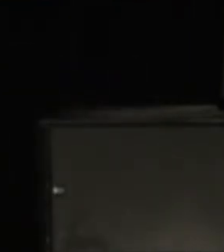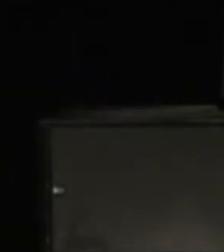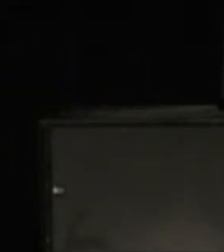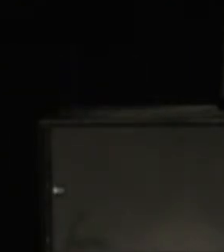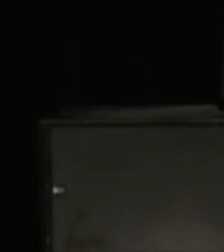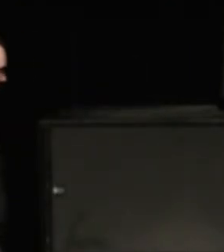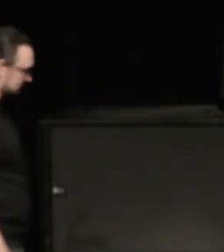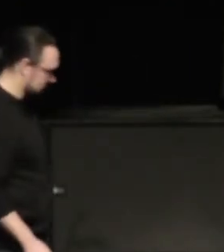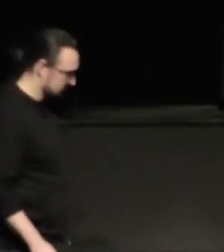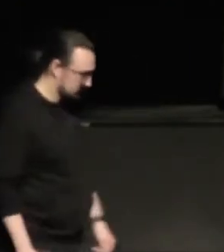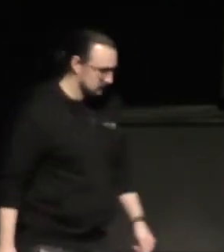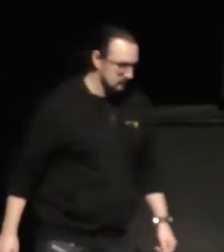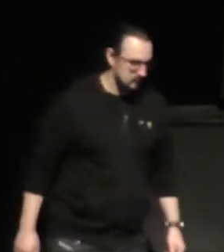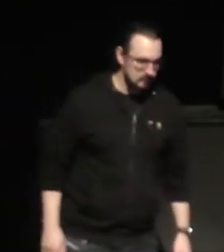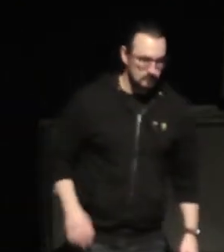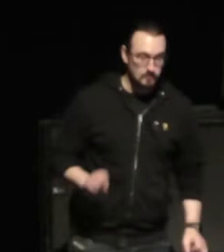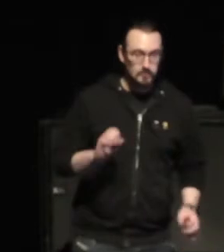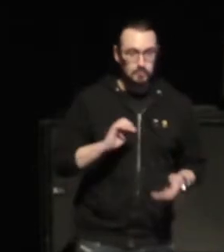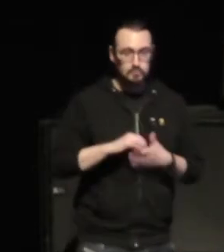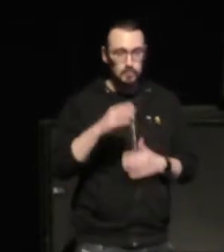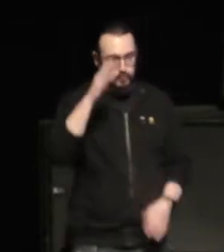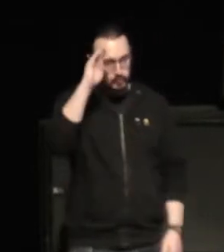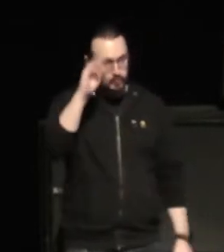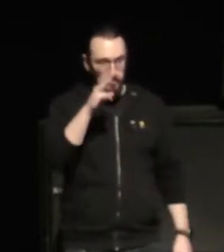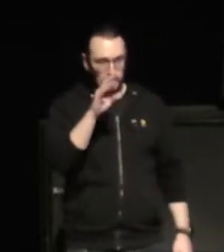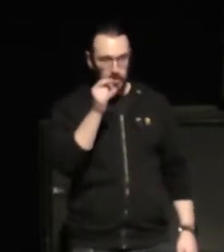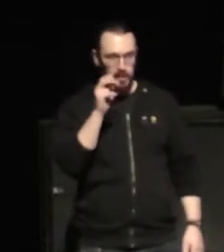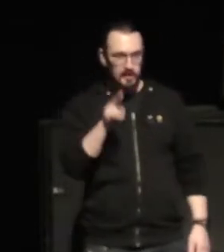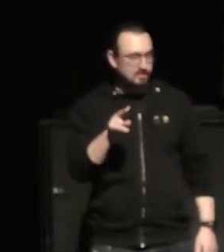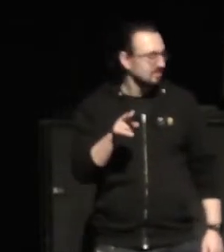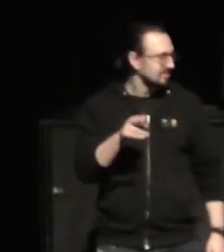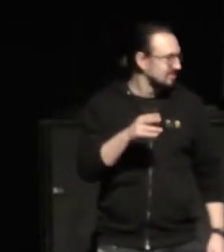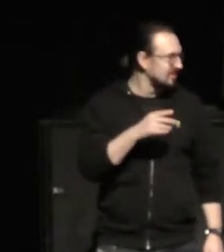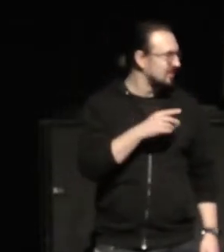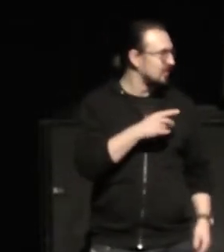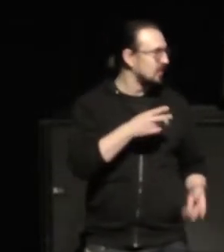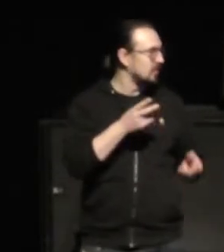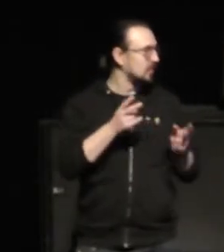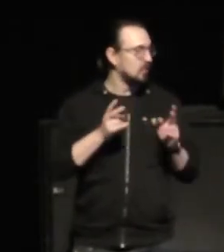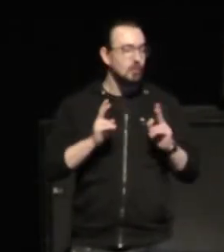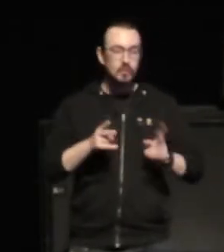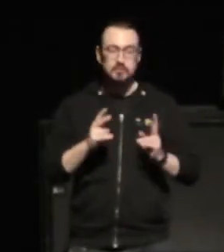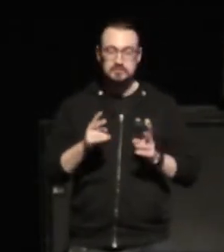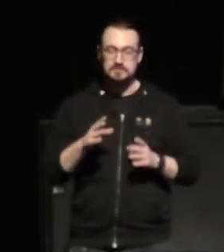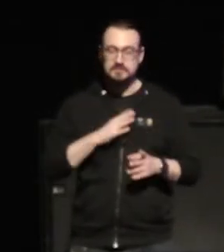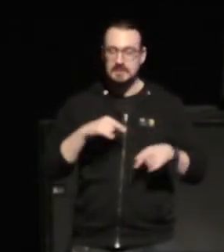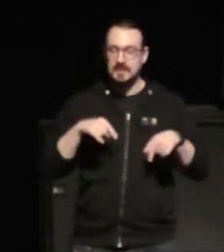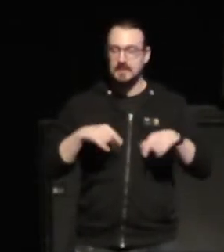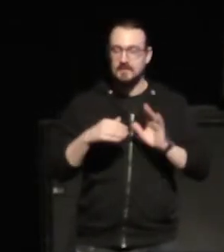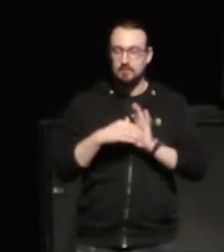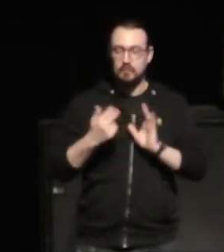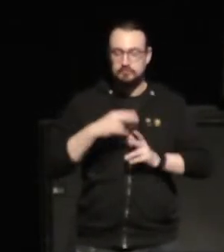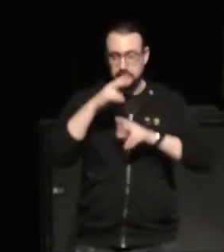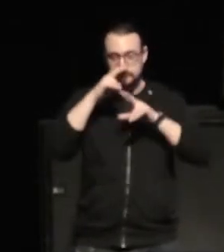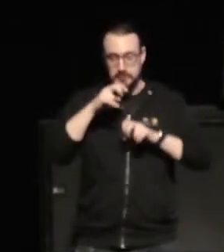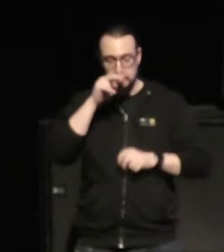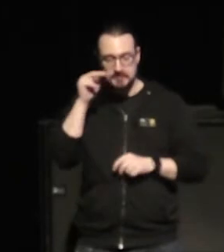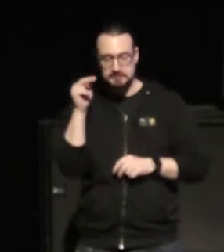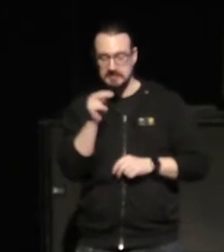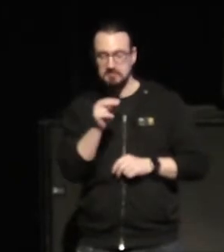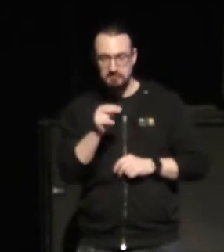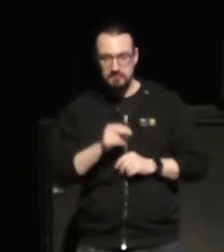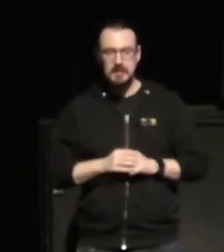And Dr. Malin Jonell, also present from a research perspective,